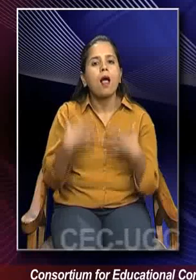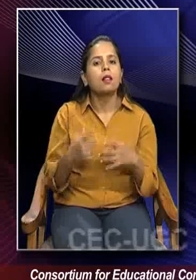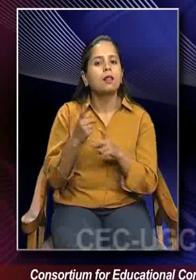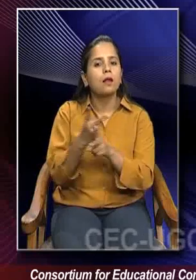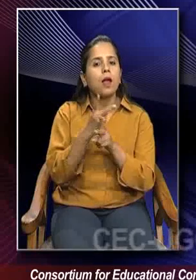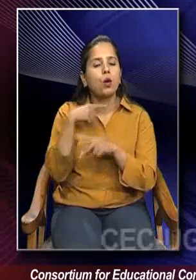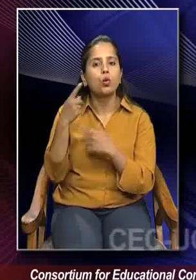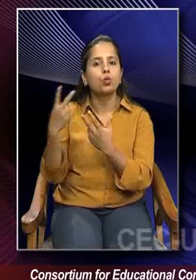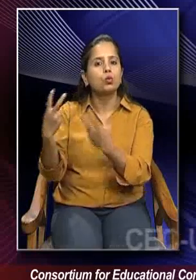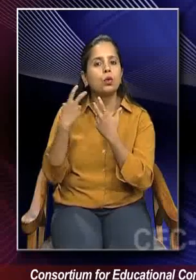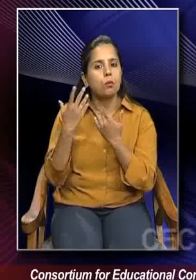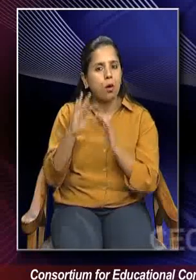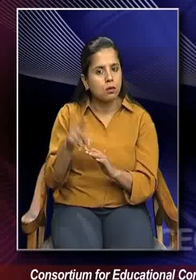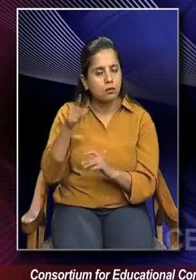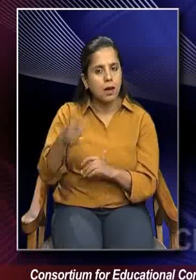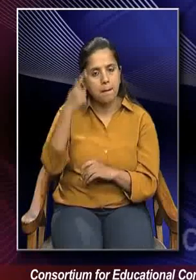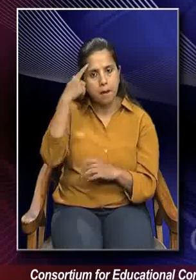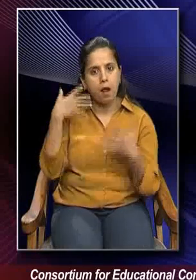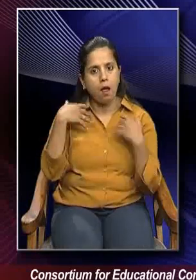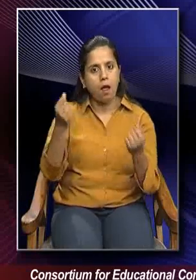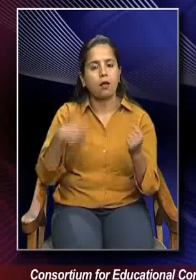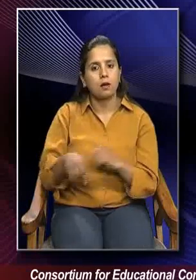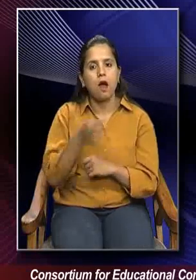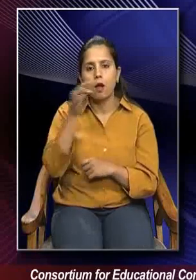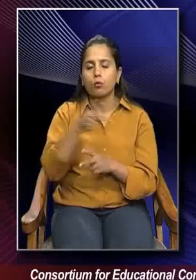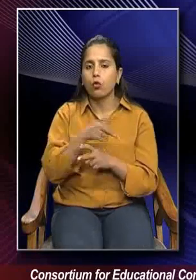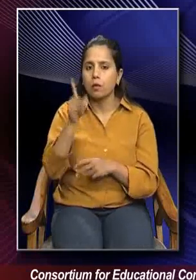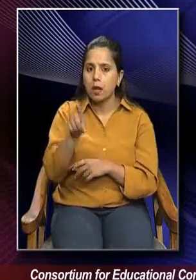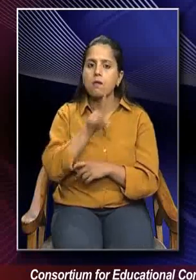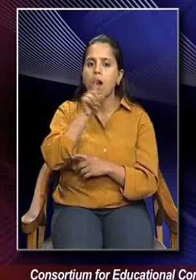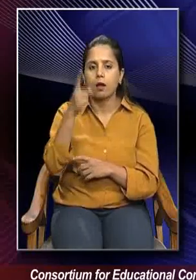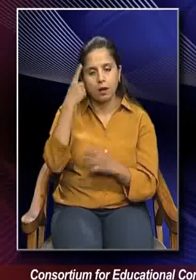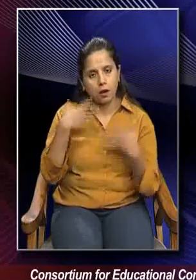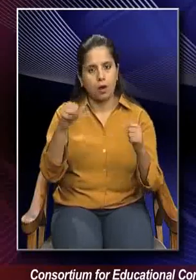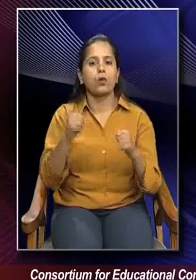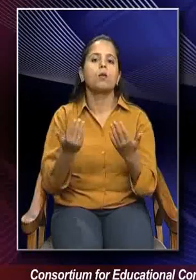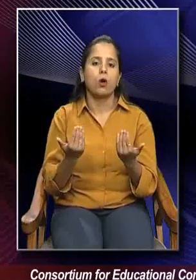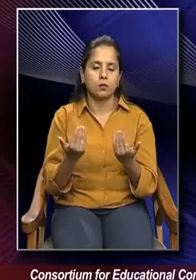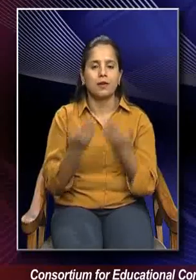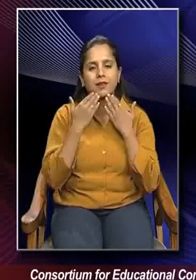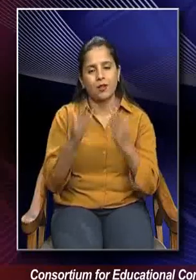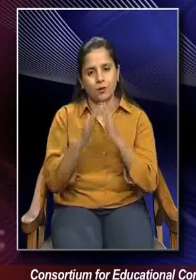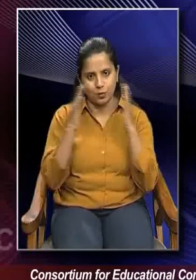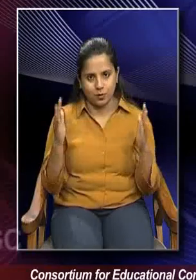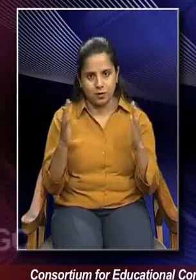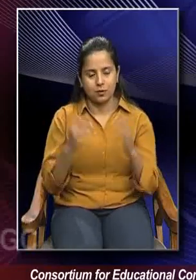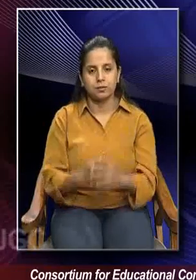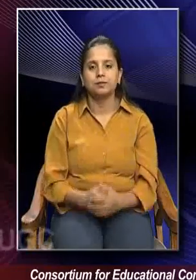provider or mental health professional. Thank you so much.